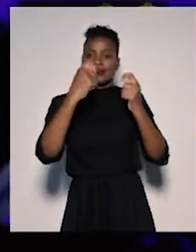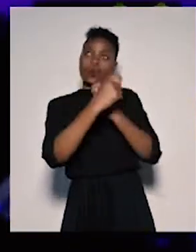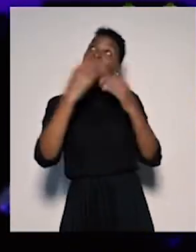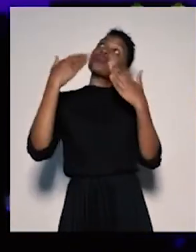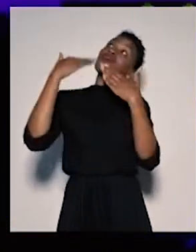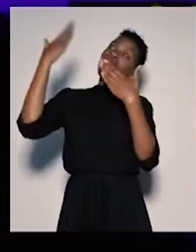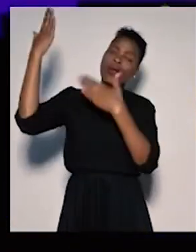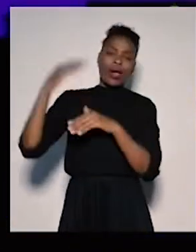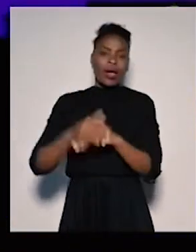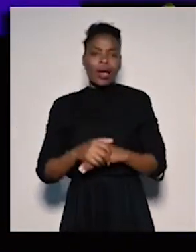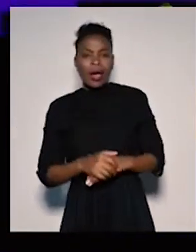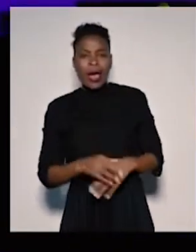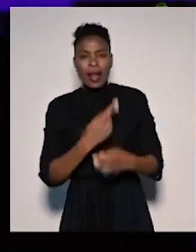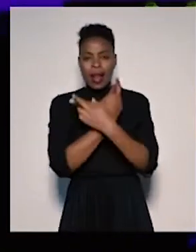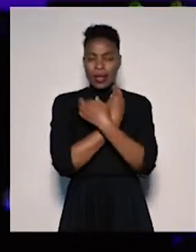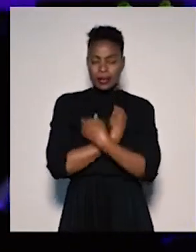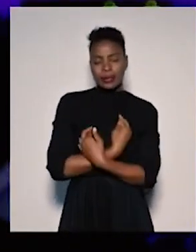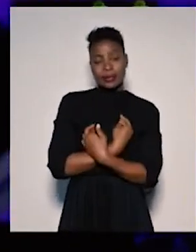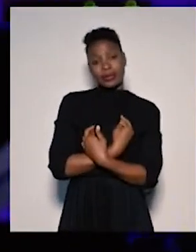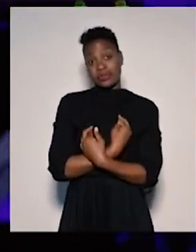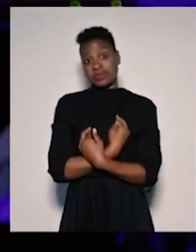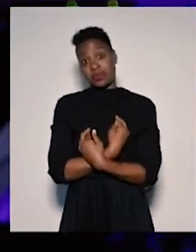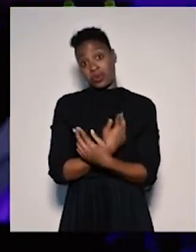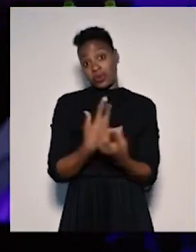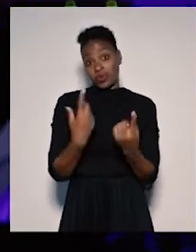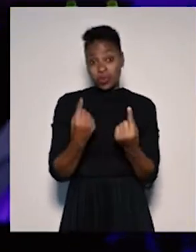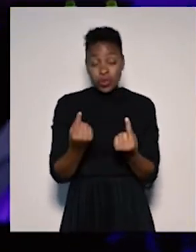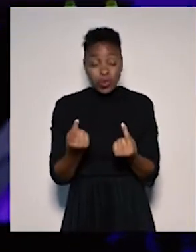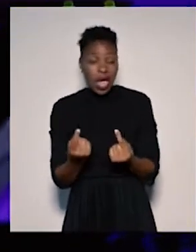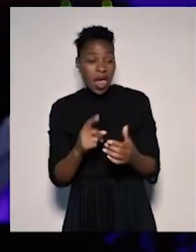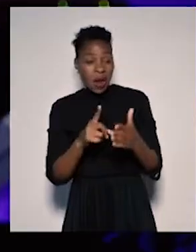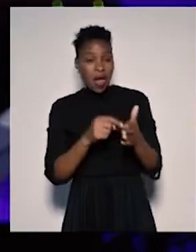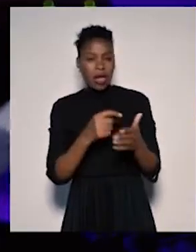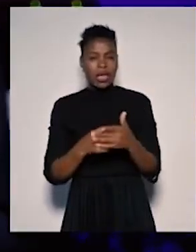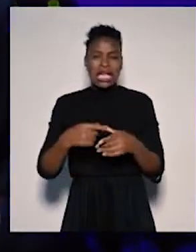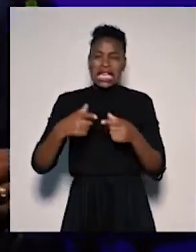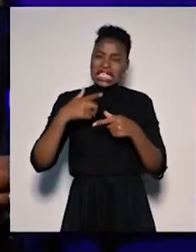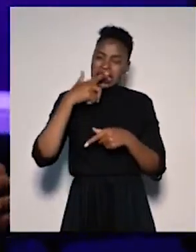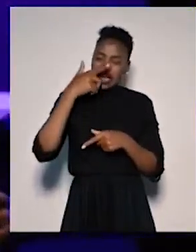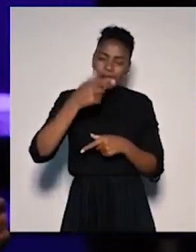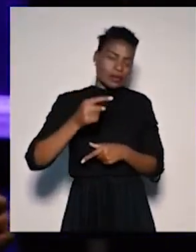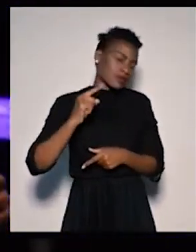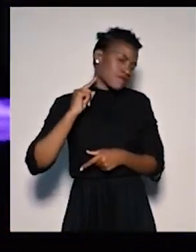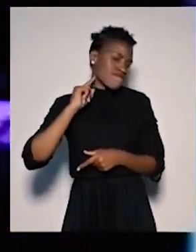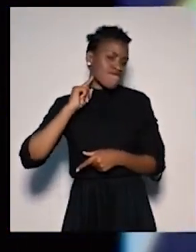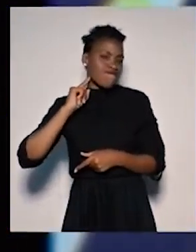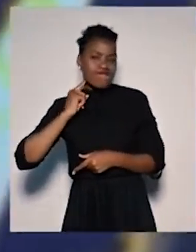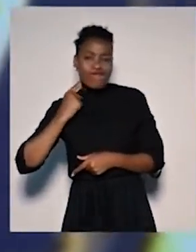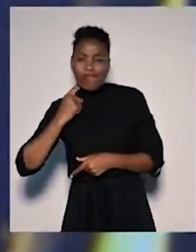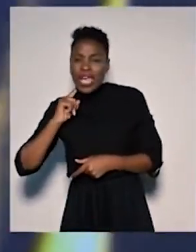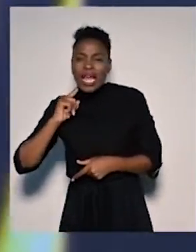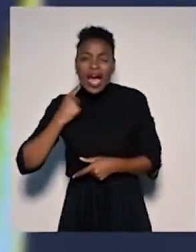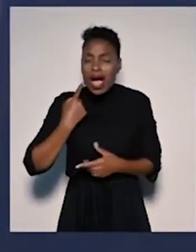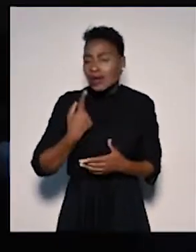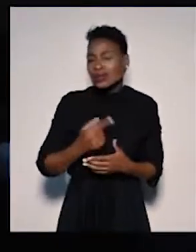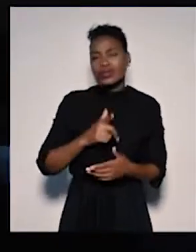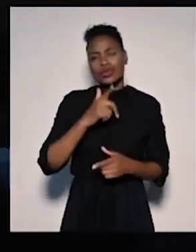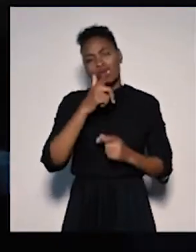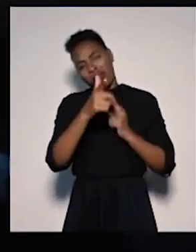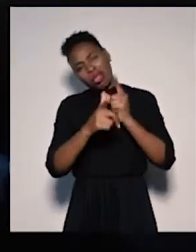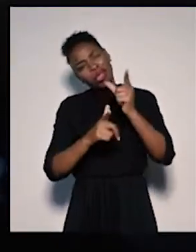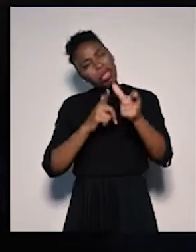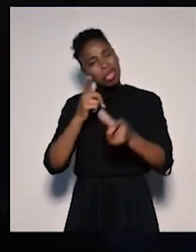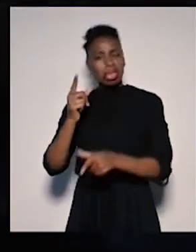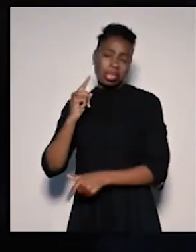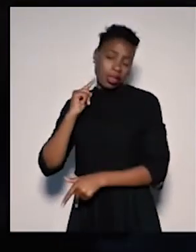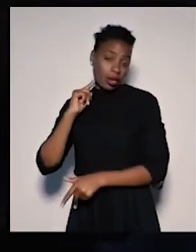I relaxed, I started doing things that are wrong. Telling lies. It was the problem of the biggest one was a lying one. So I tell him lies and I realized he